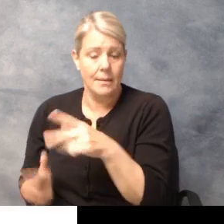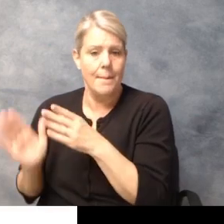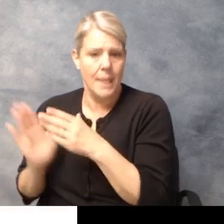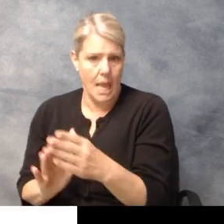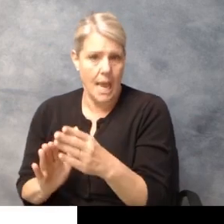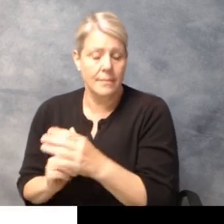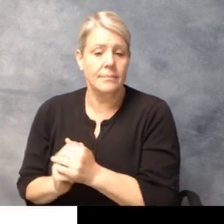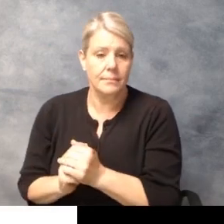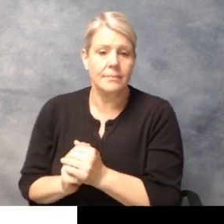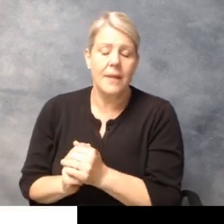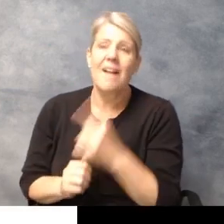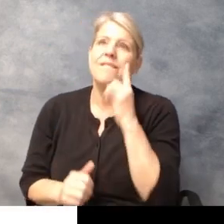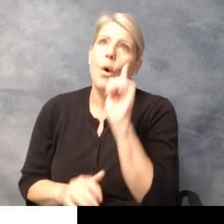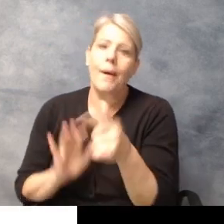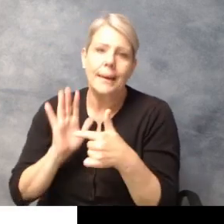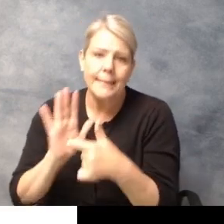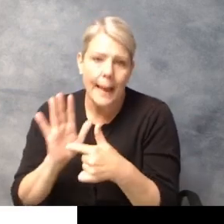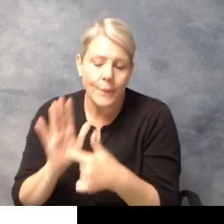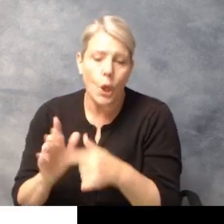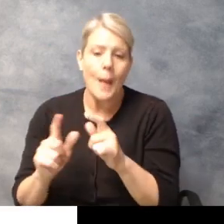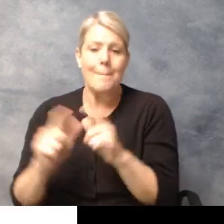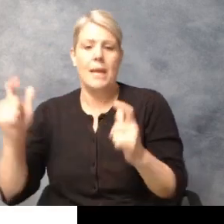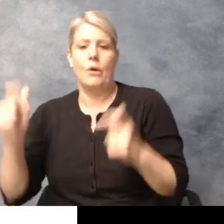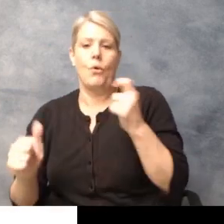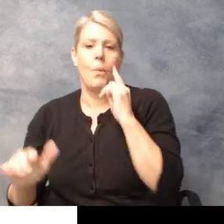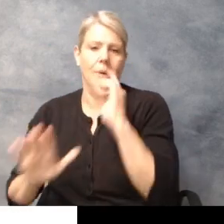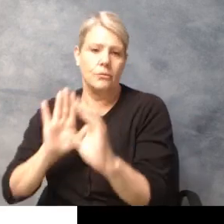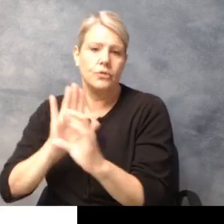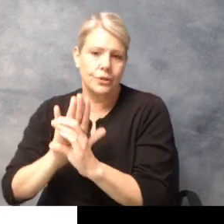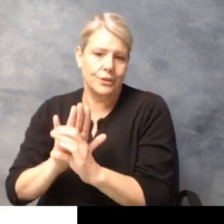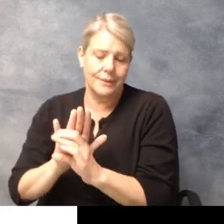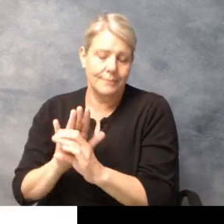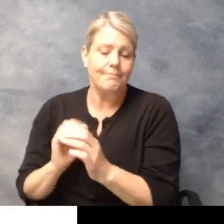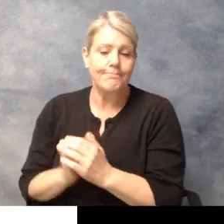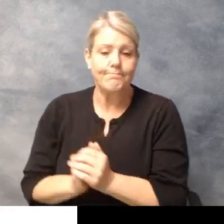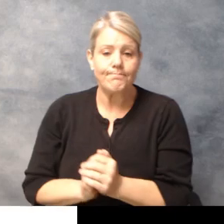IEP, such as the need for larger pictures.